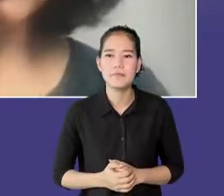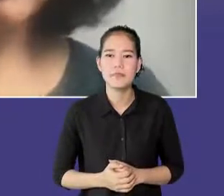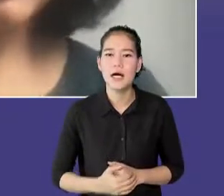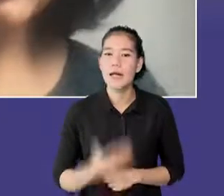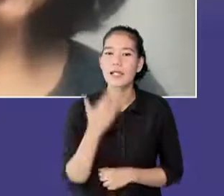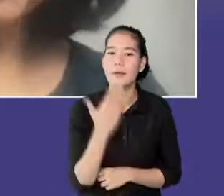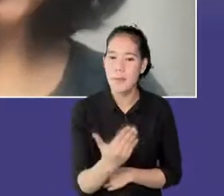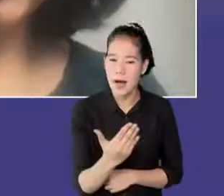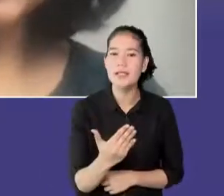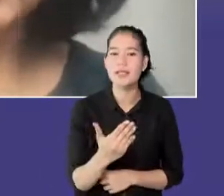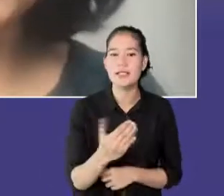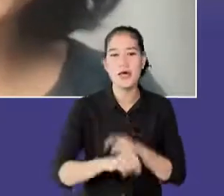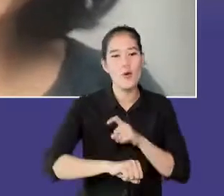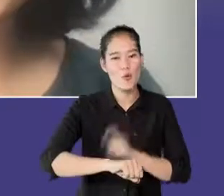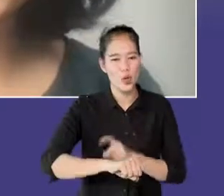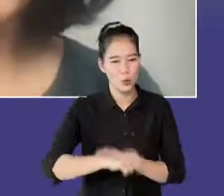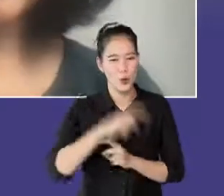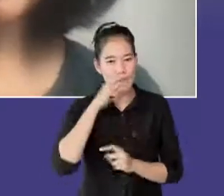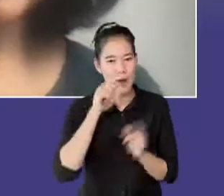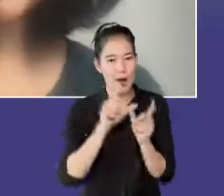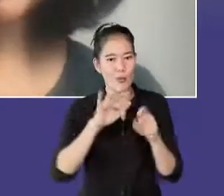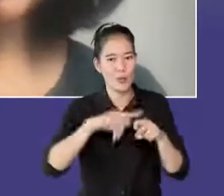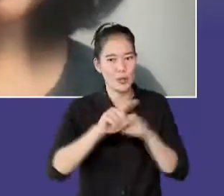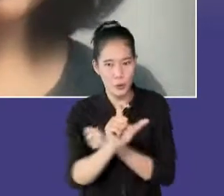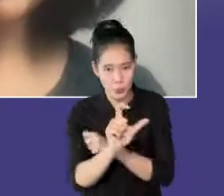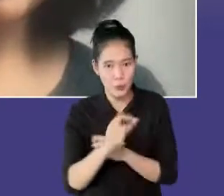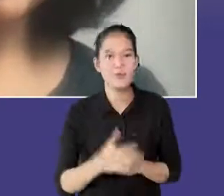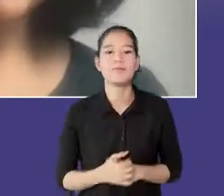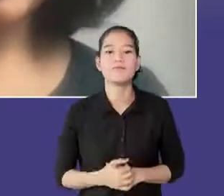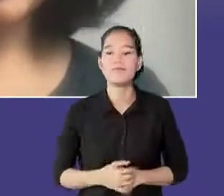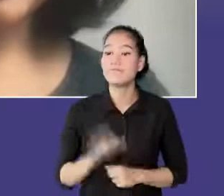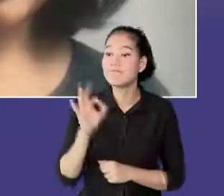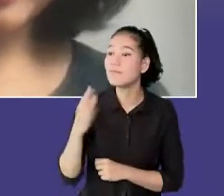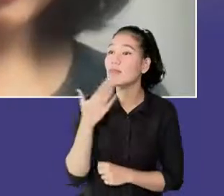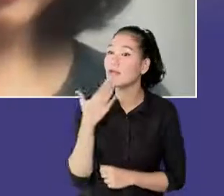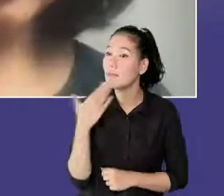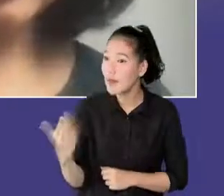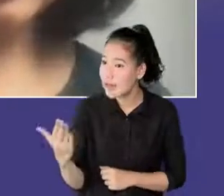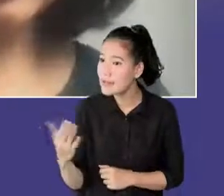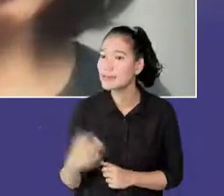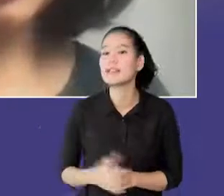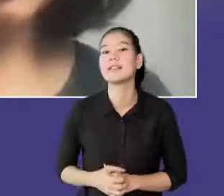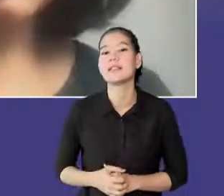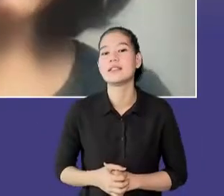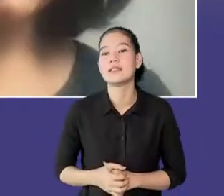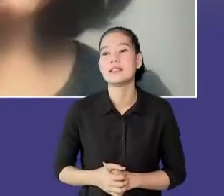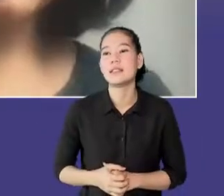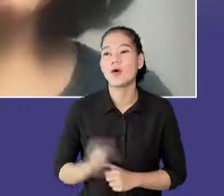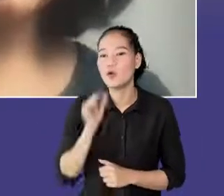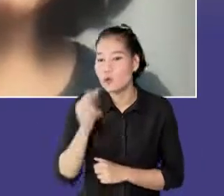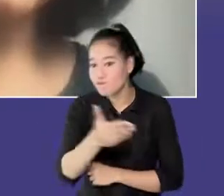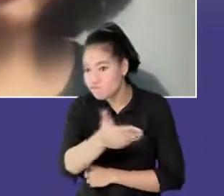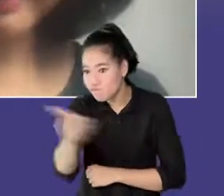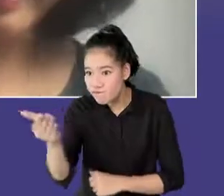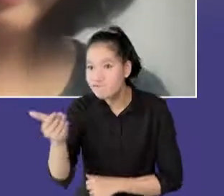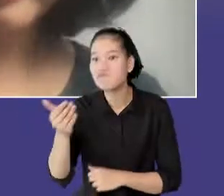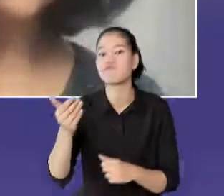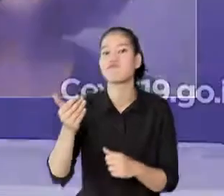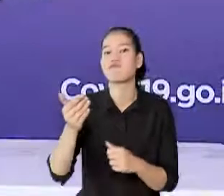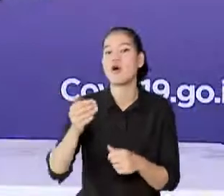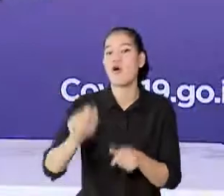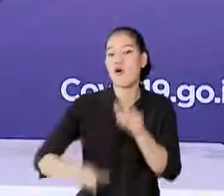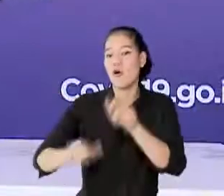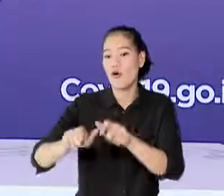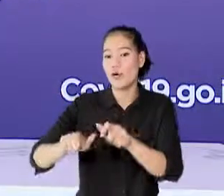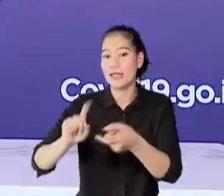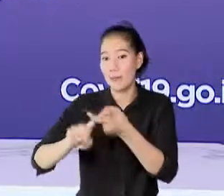Again, thank you very much for your time. Okay, thank you very much for all who are